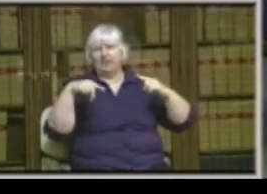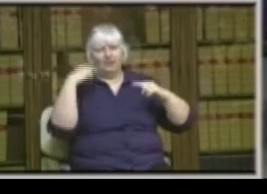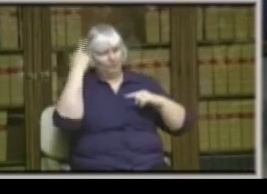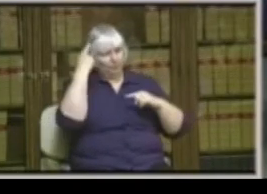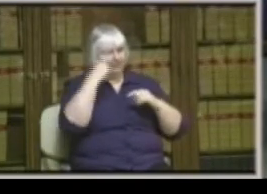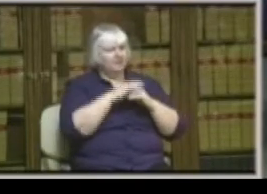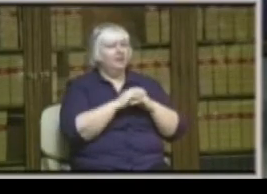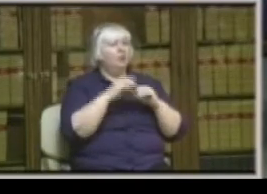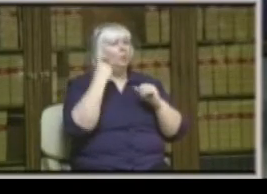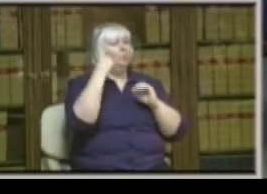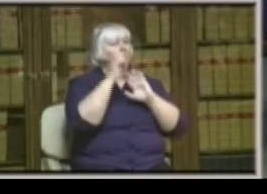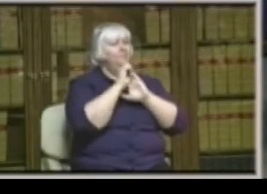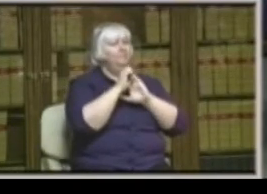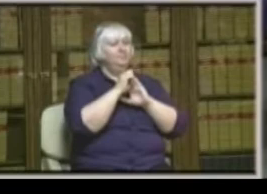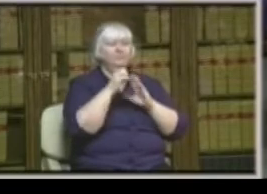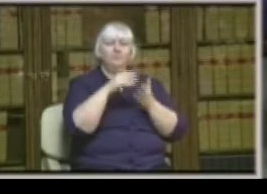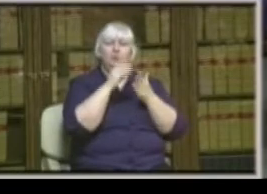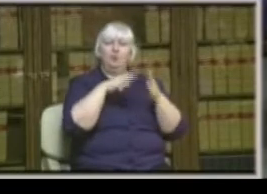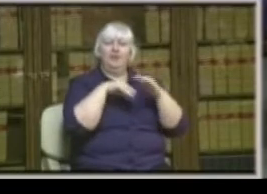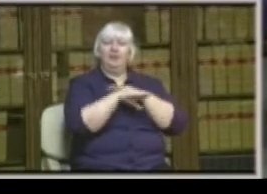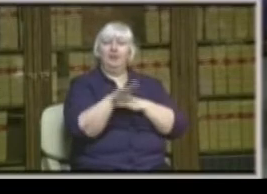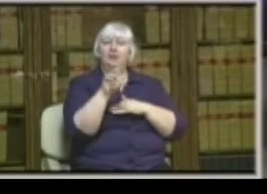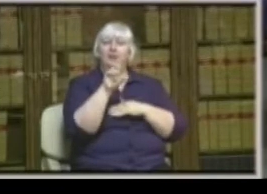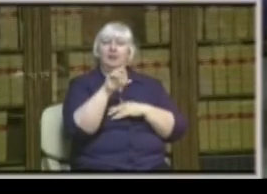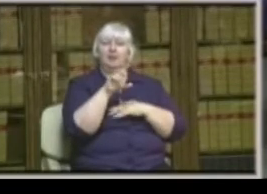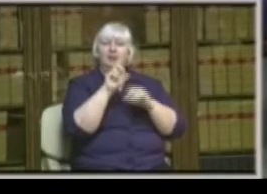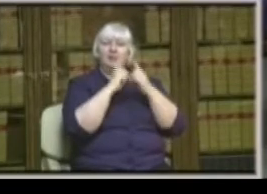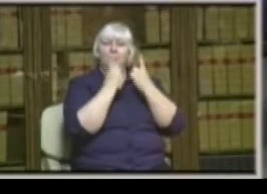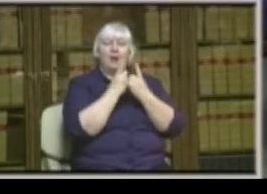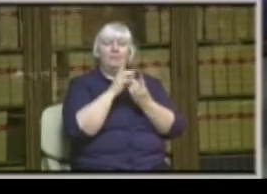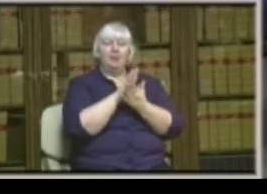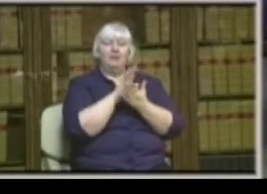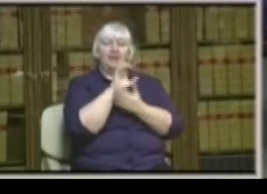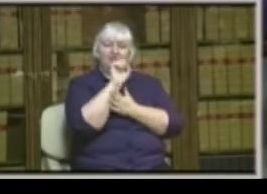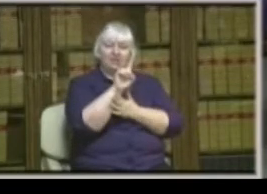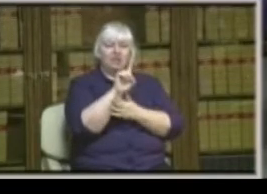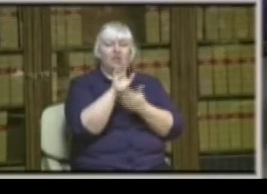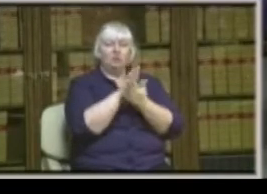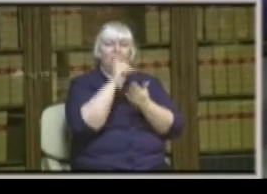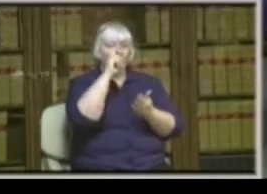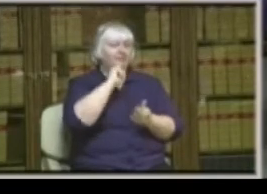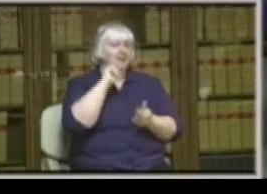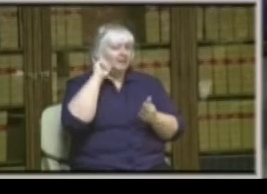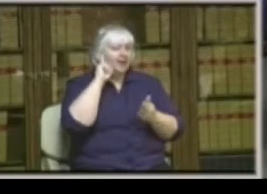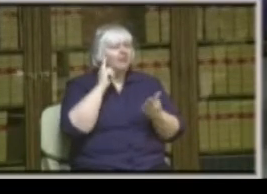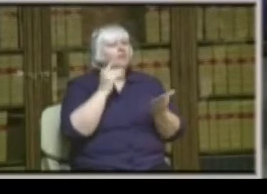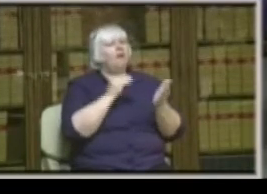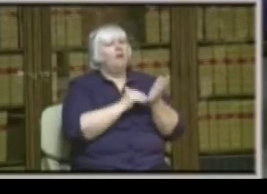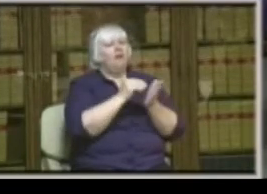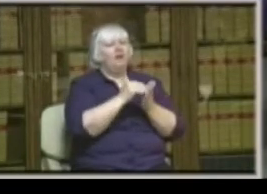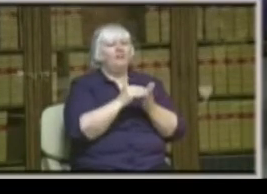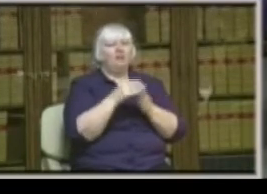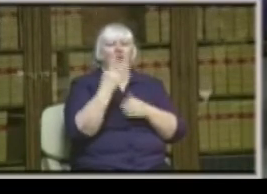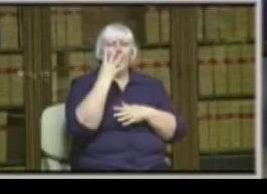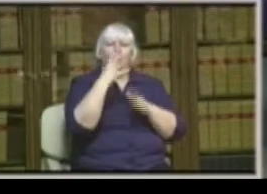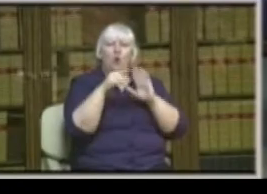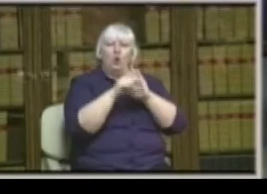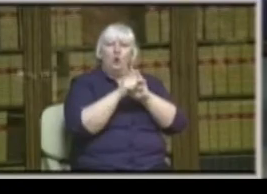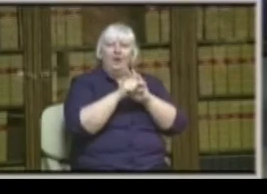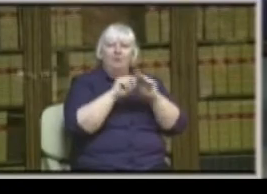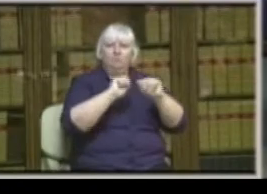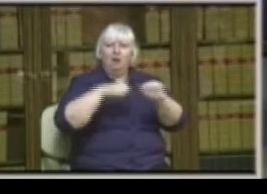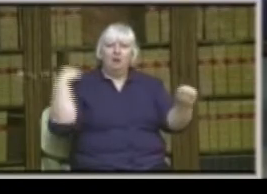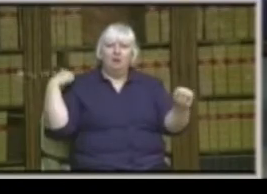for example, we find when students enter the Department of Education's Oregon School for the Deaf, they're typically, like I said, 4 grade levels behind in